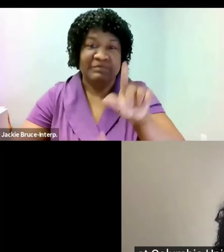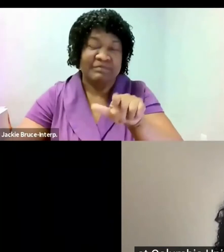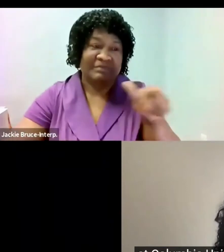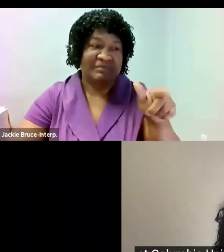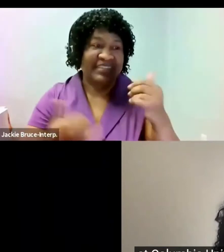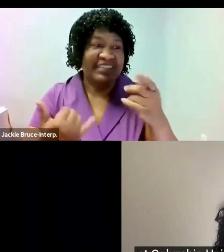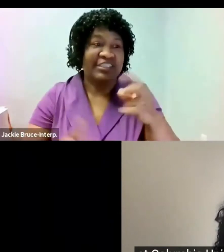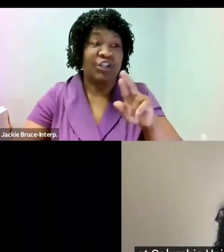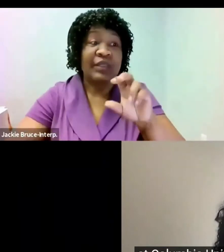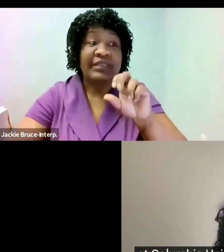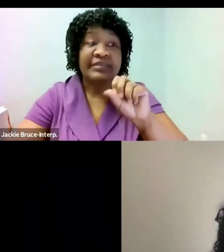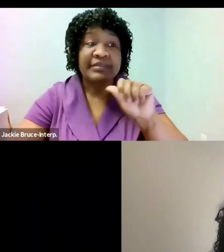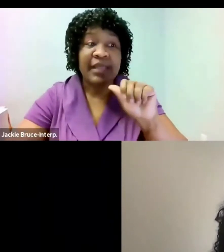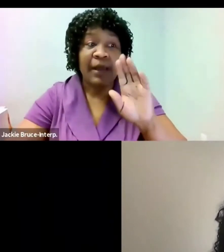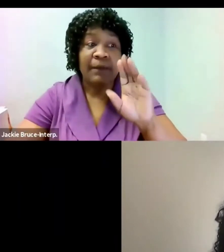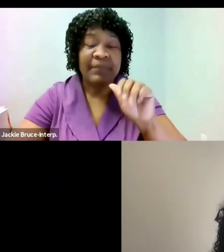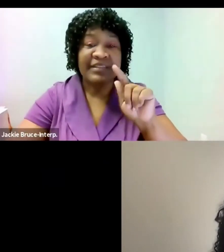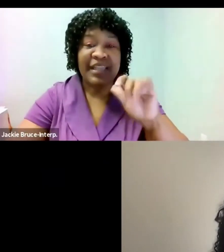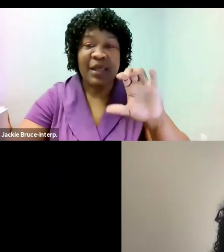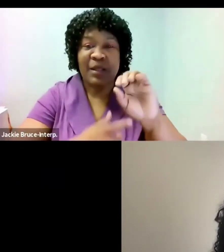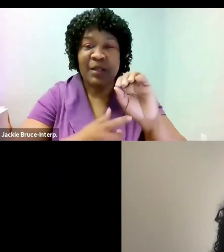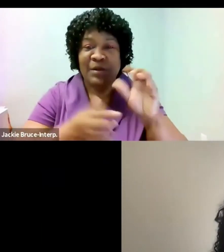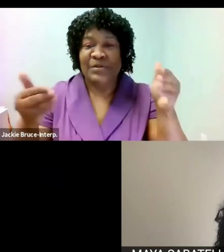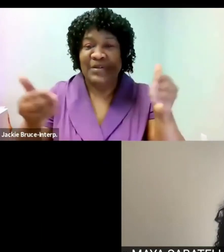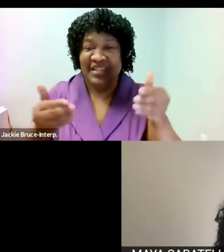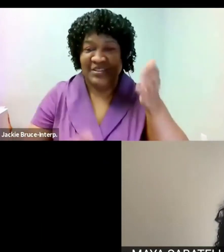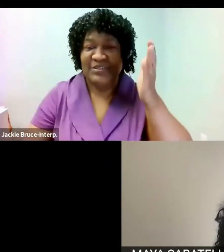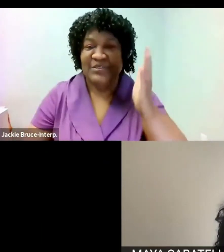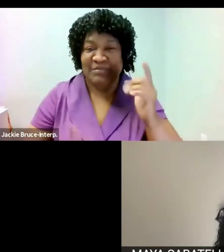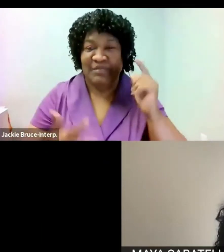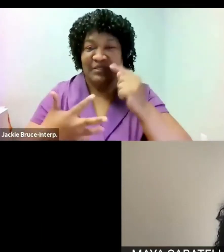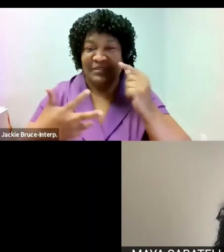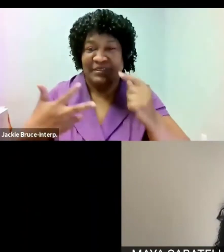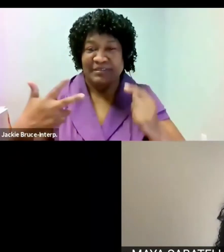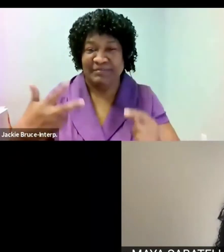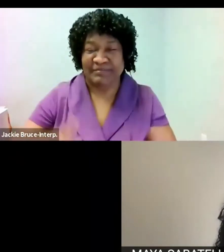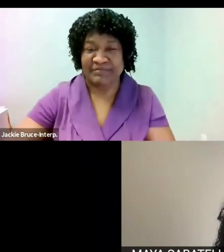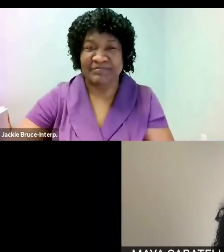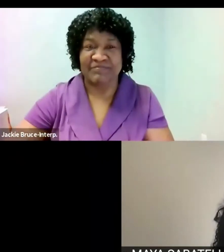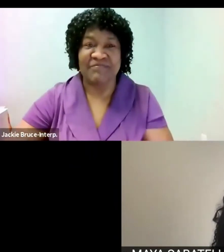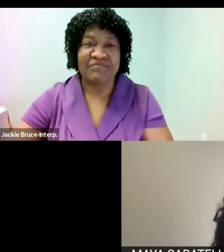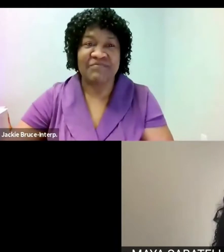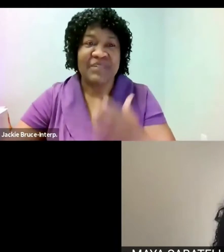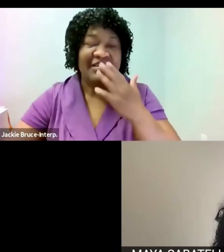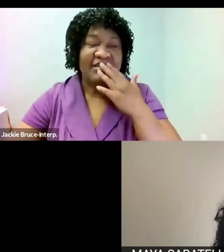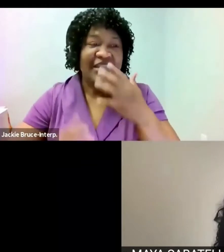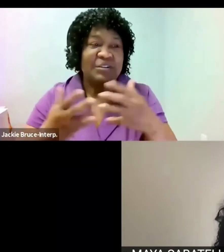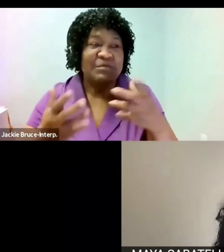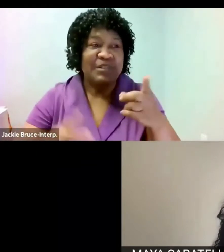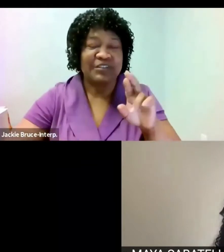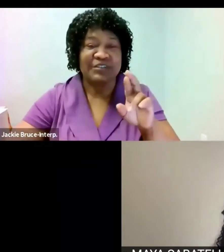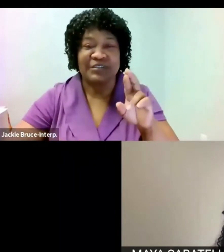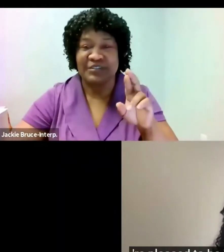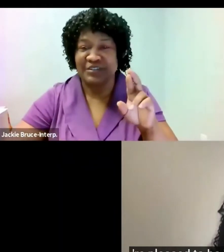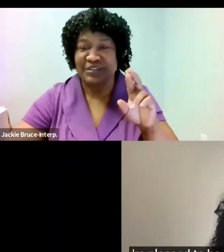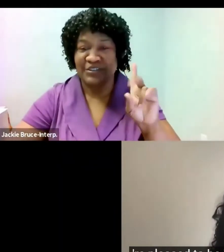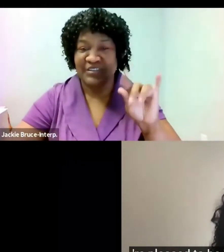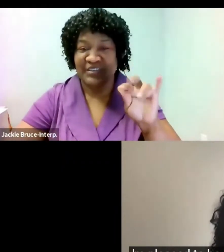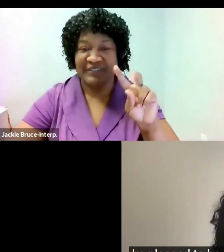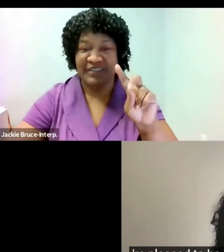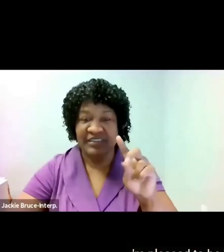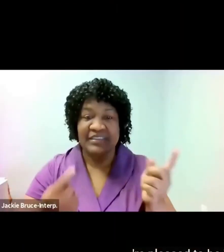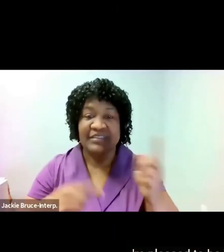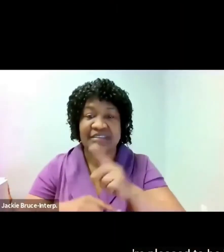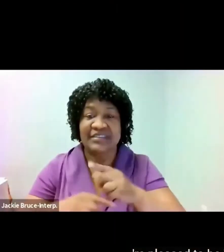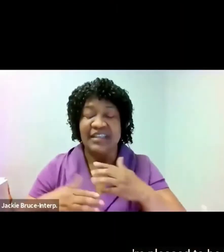to Dr. Sabatello, who will introduce the speakers. Thank you so much, Dr. David. Today, we are pleased